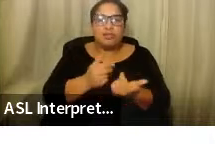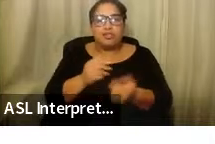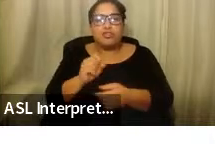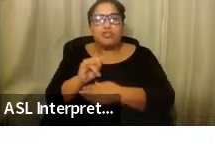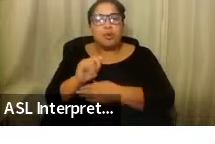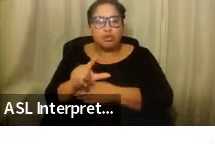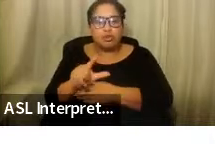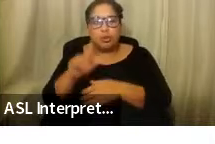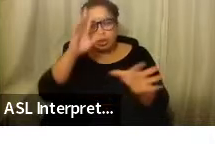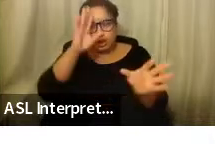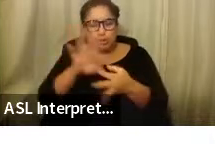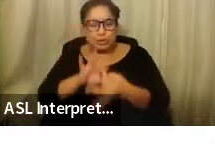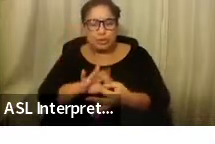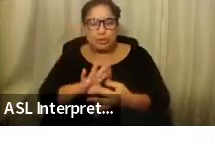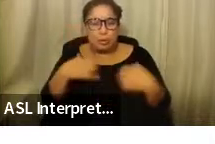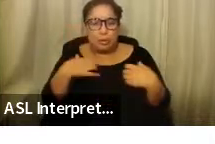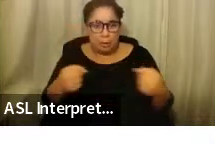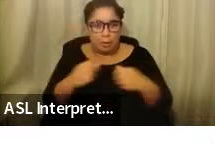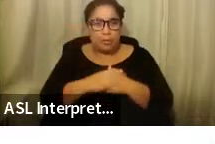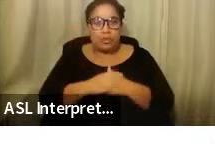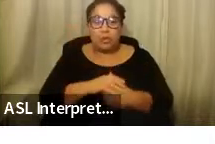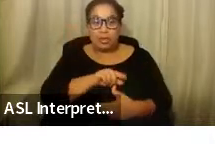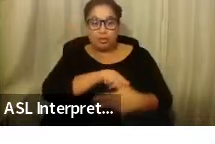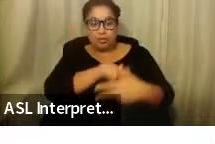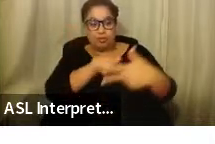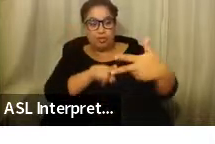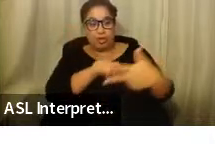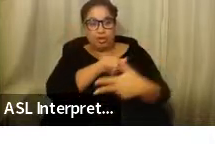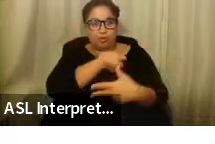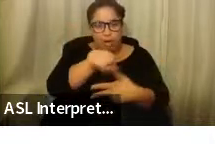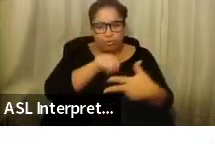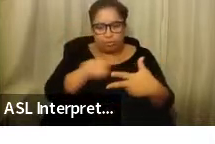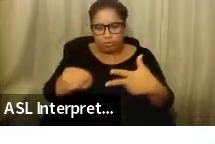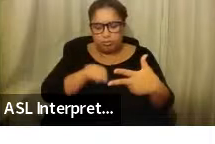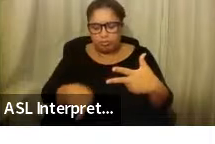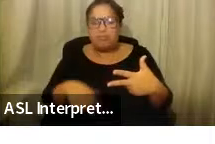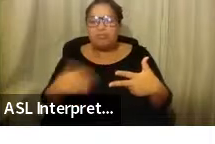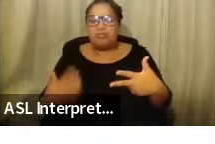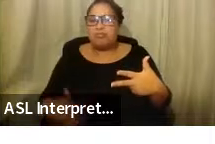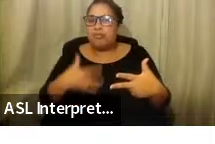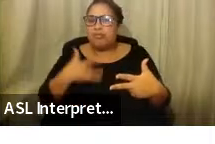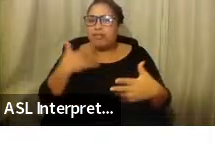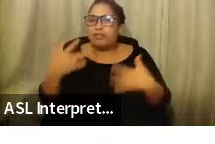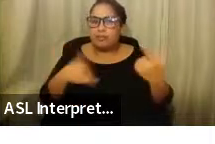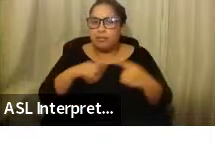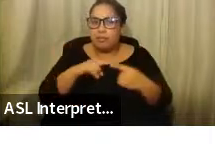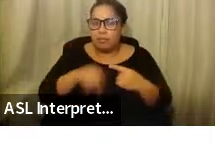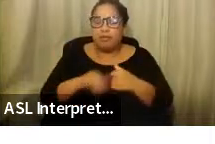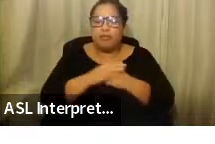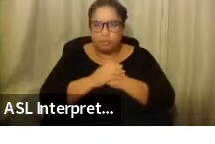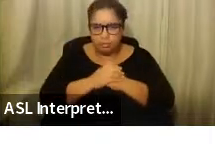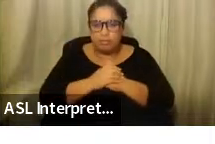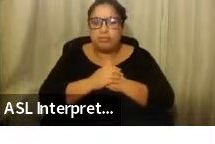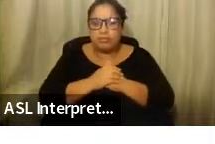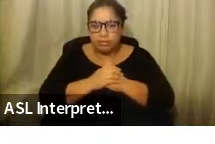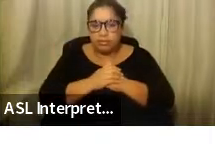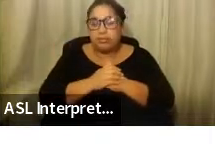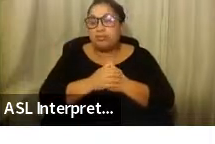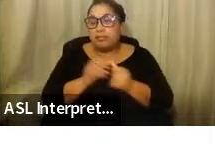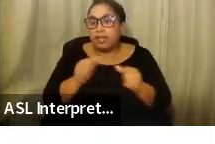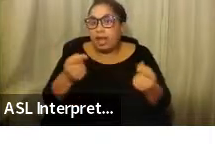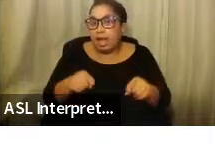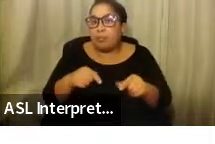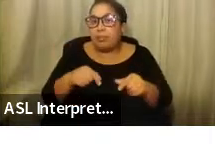excited about that. So those are the 3 different routes a person could be sent down as they are triaged